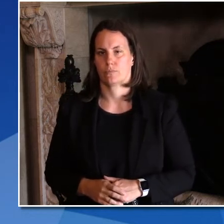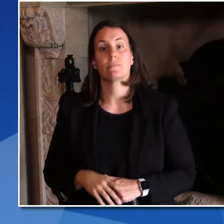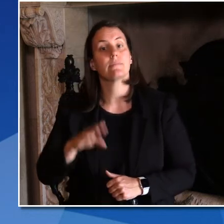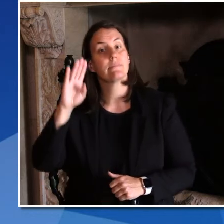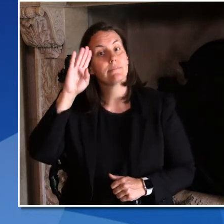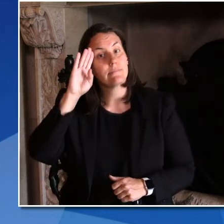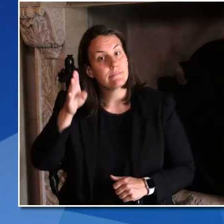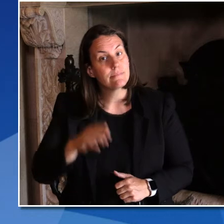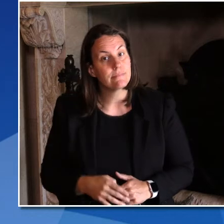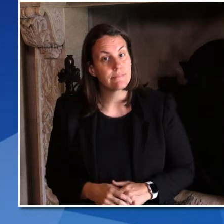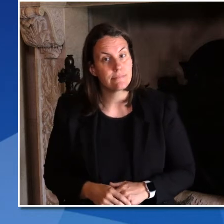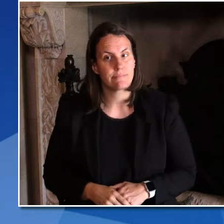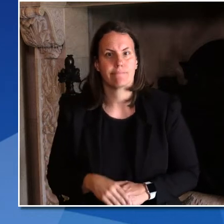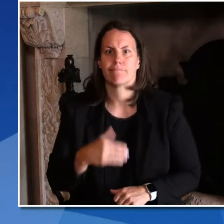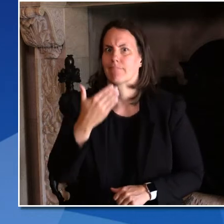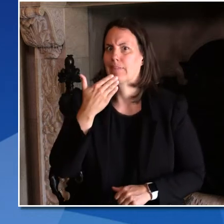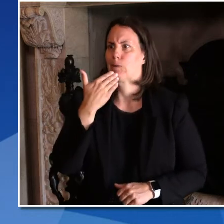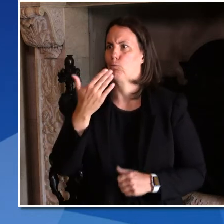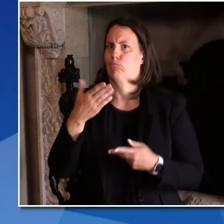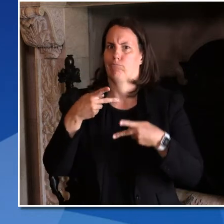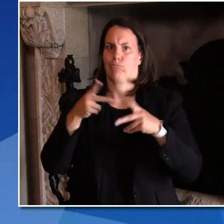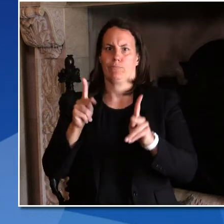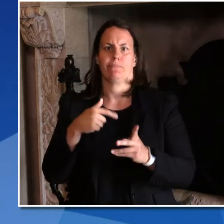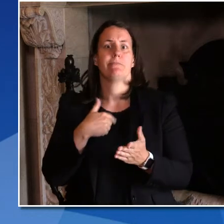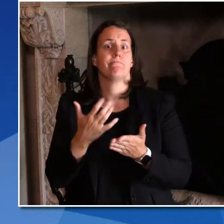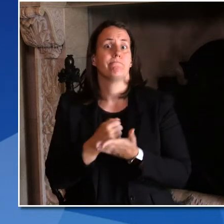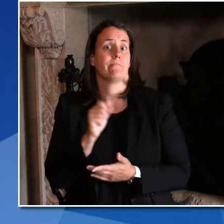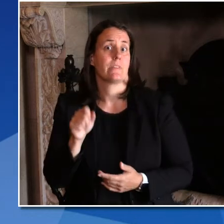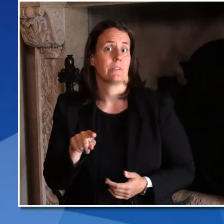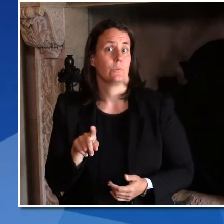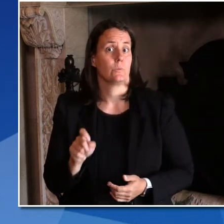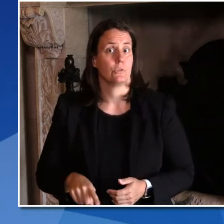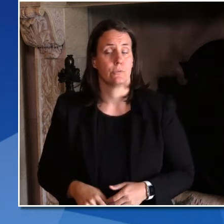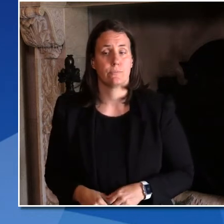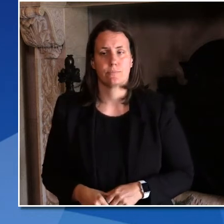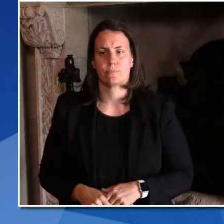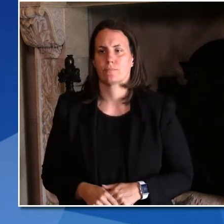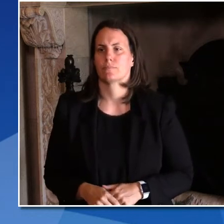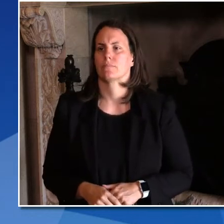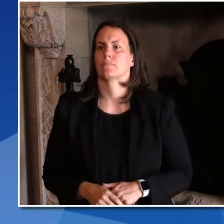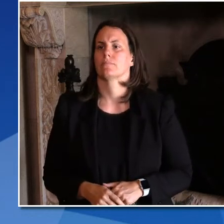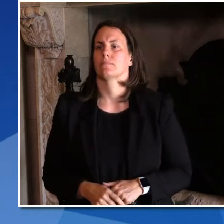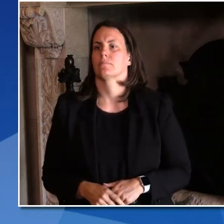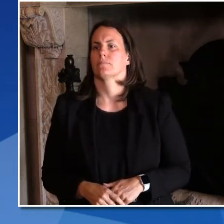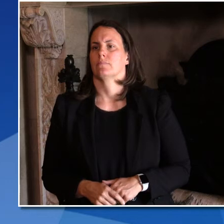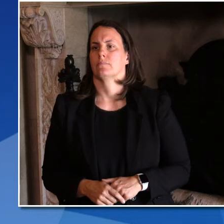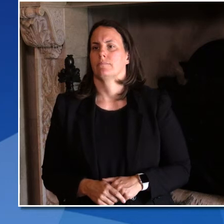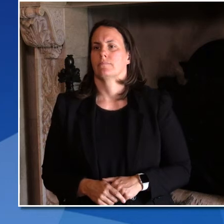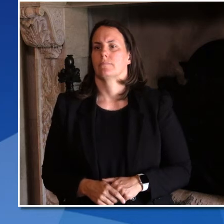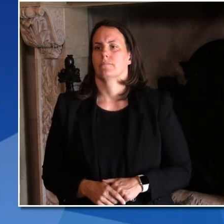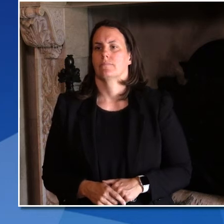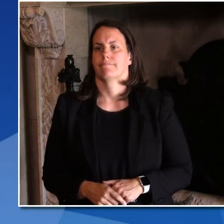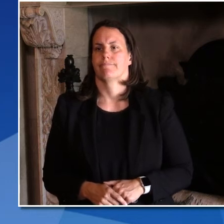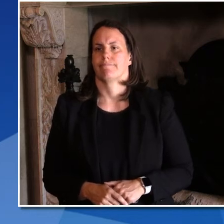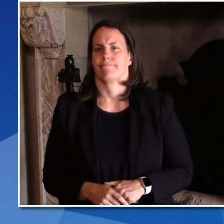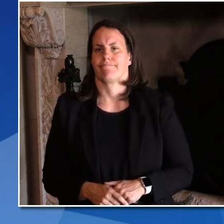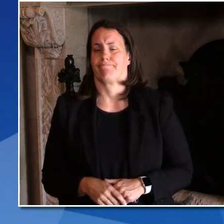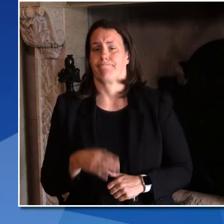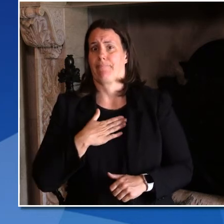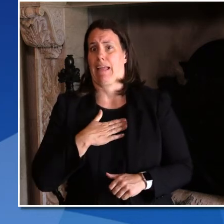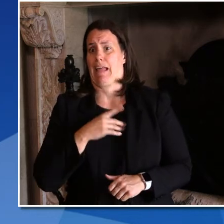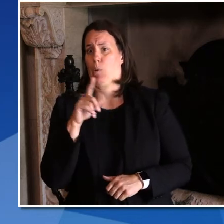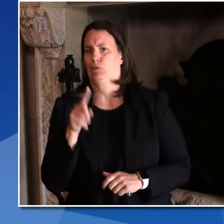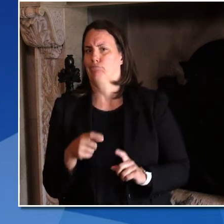Hi, thanks for having this call. Unrelated to today's topic, but as you look at what's happening in states